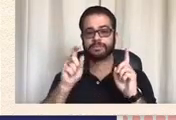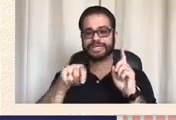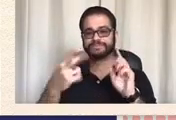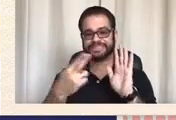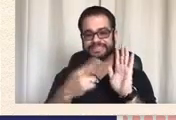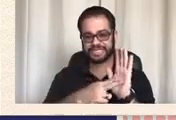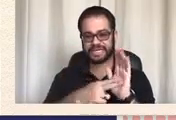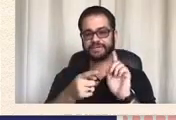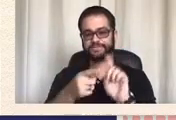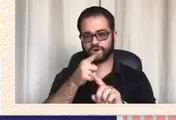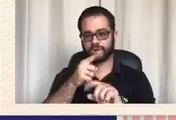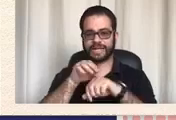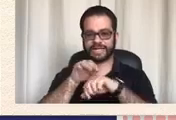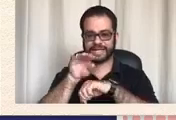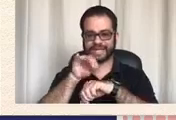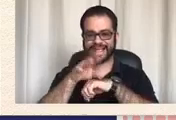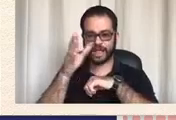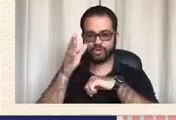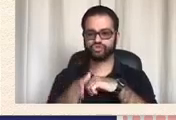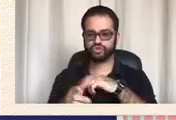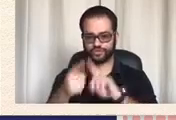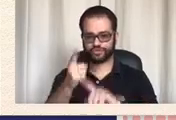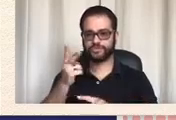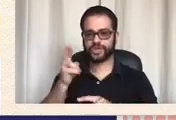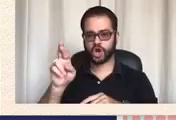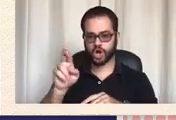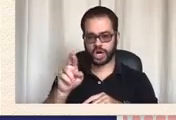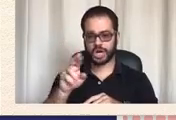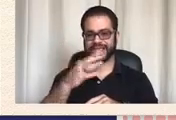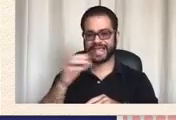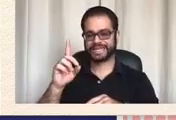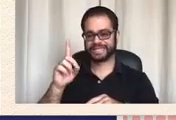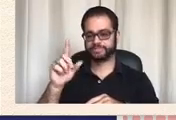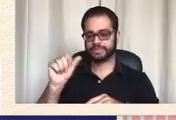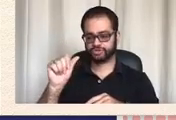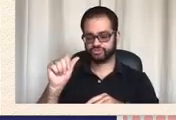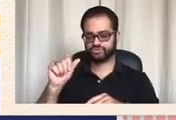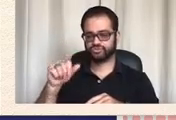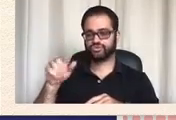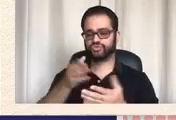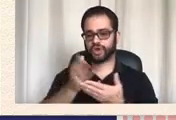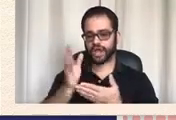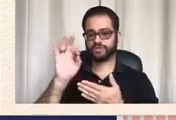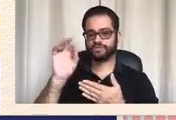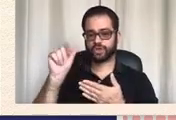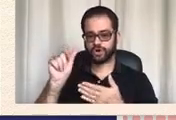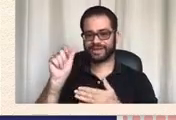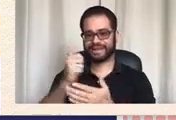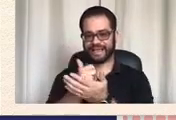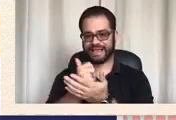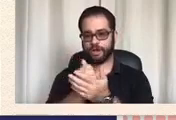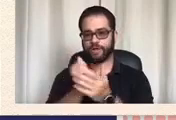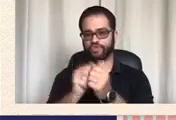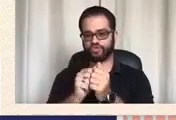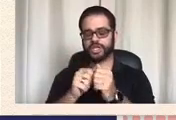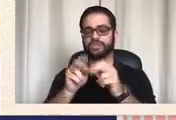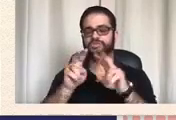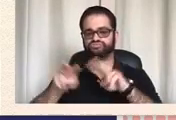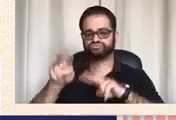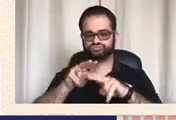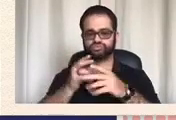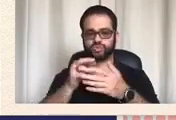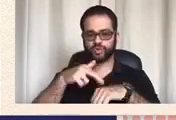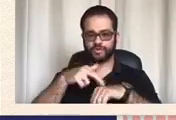counselor, and Disability Rights Florida can help with supervised referrals to ensure the assignment of a counselor in the initial